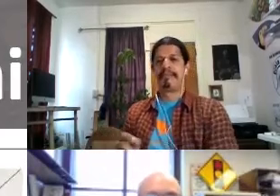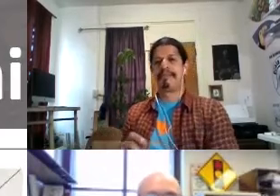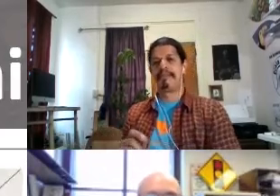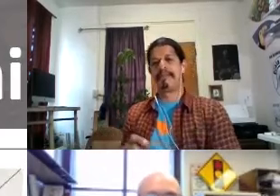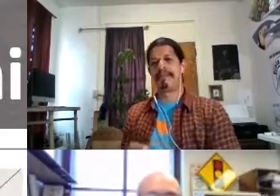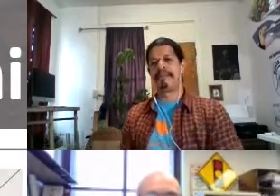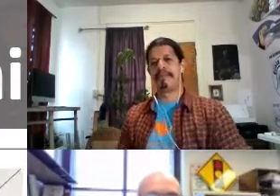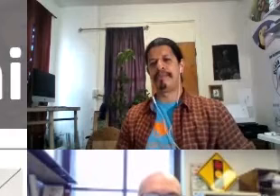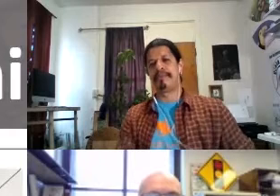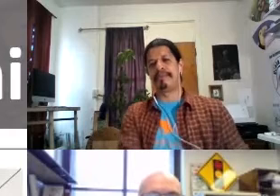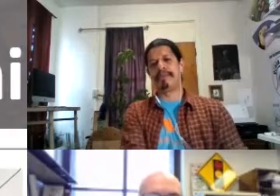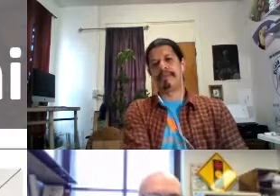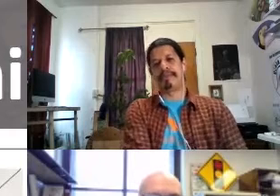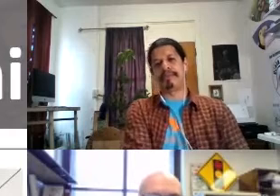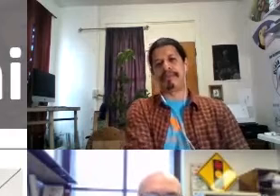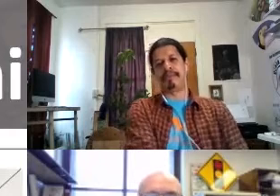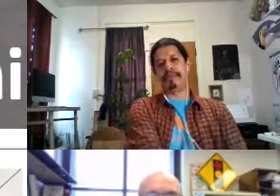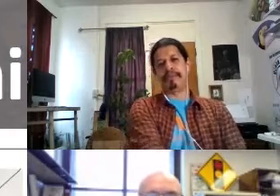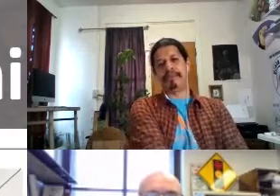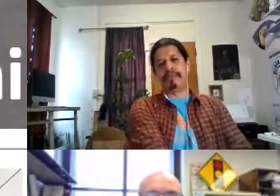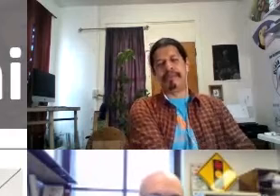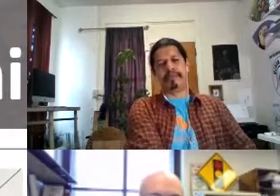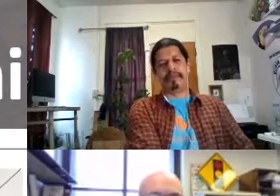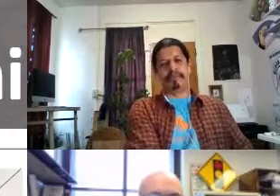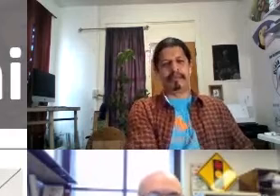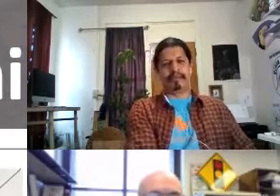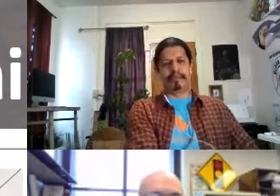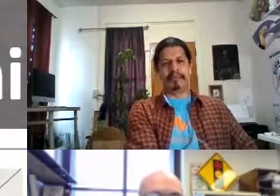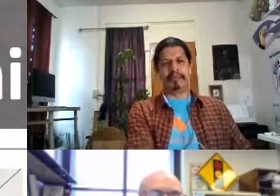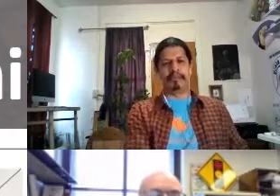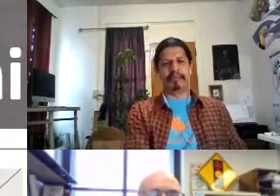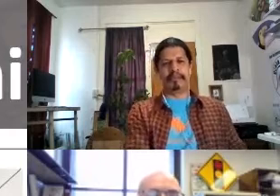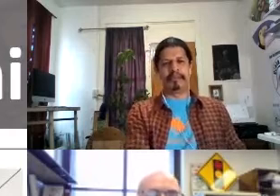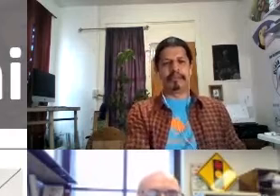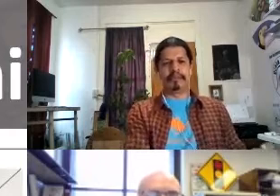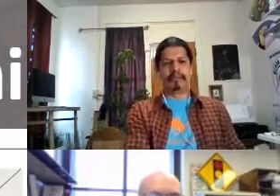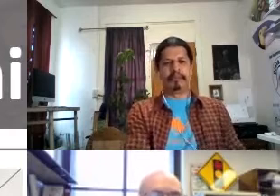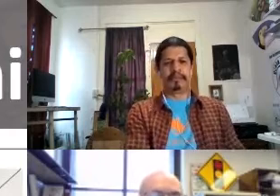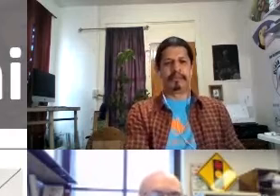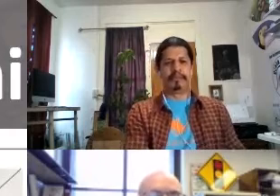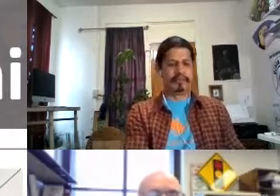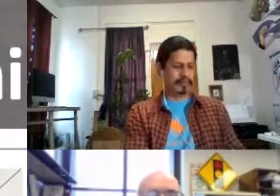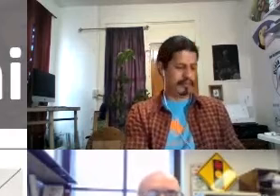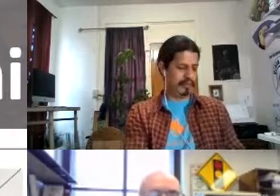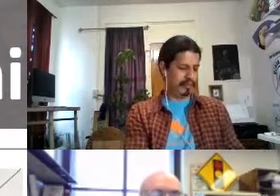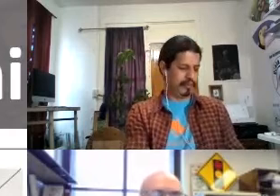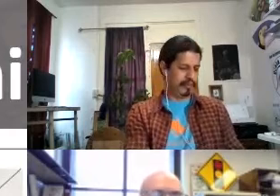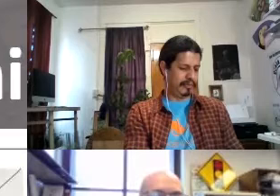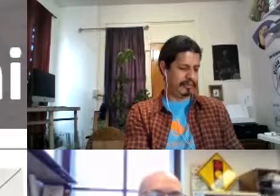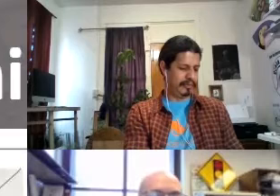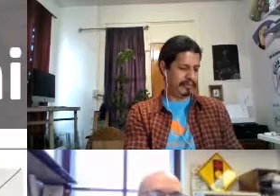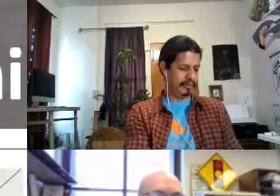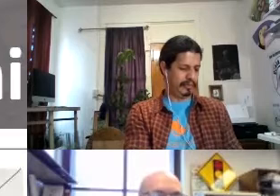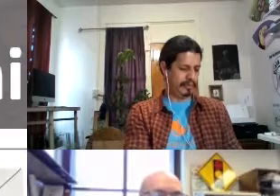Very similar typical section here. Bike lanes on both curbs. Same 2 driving lanes with